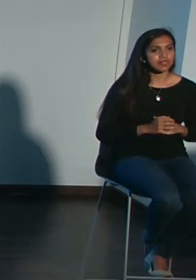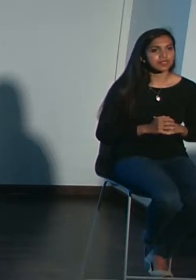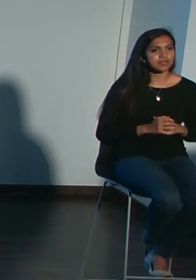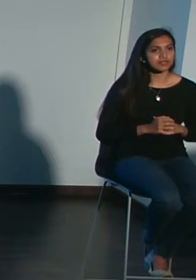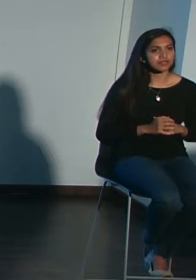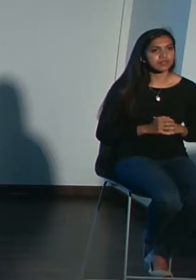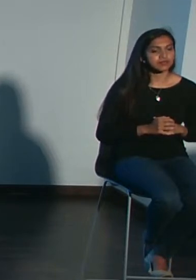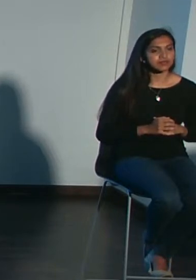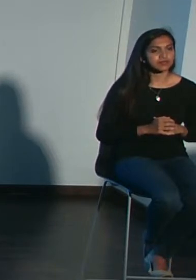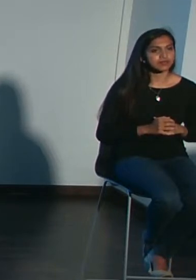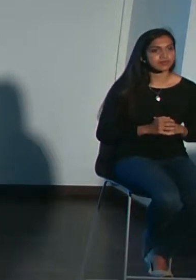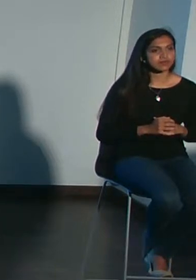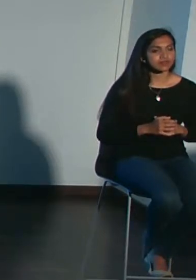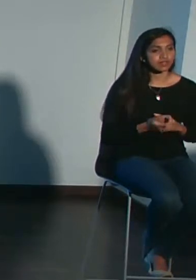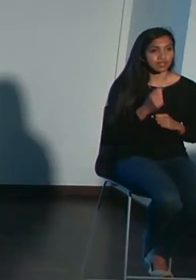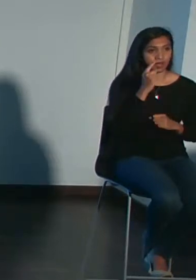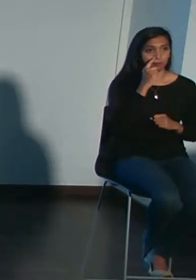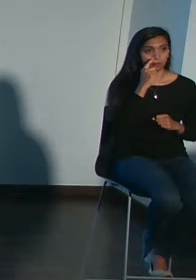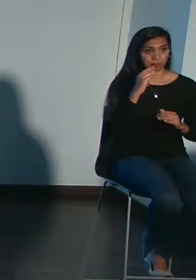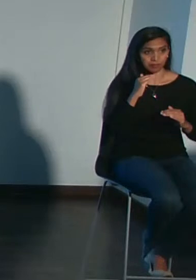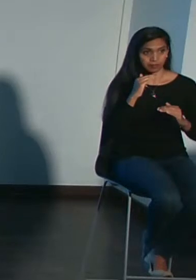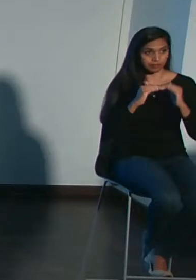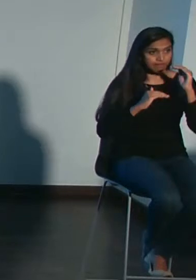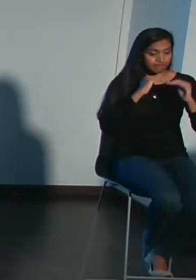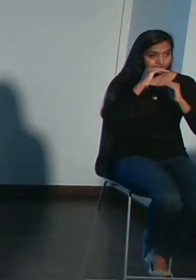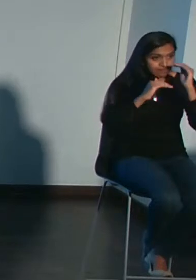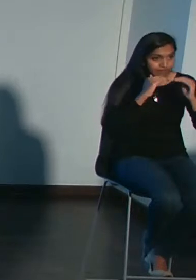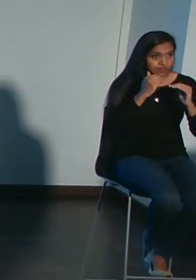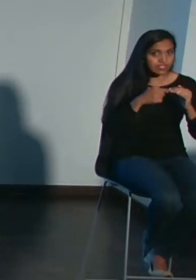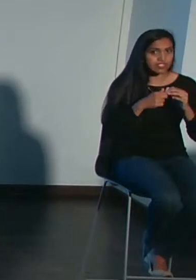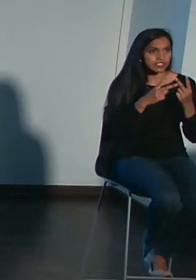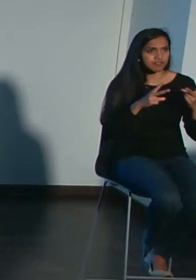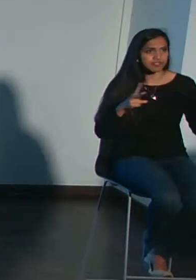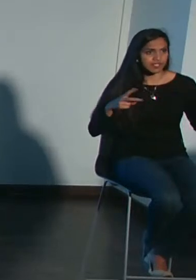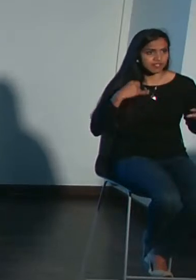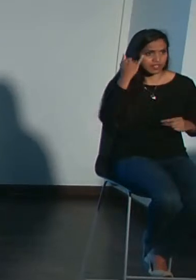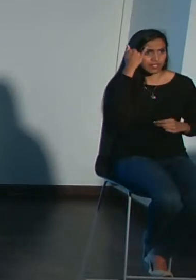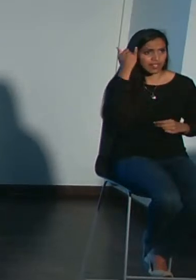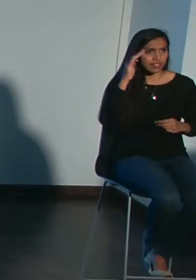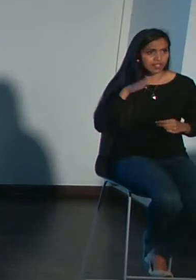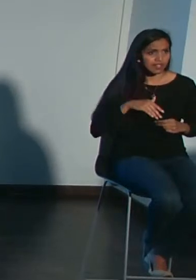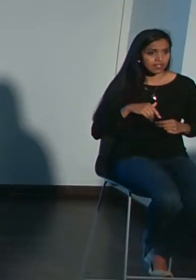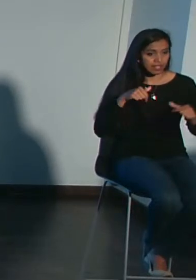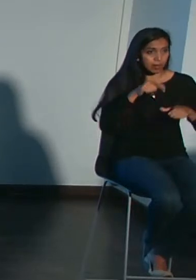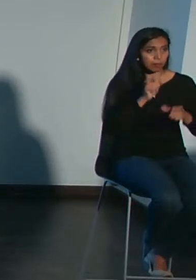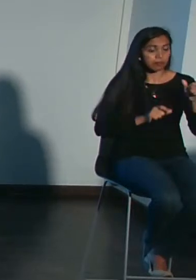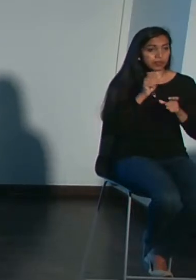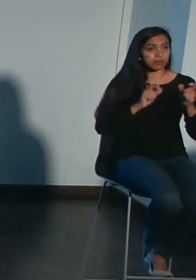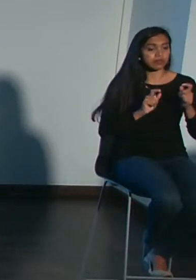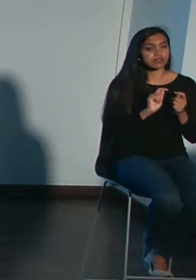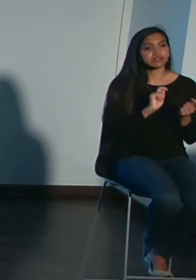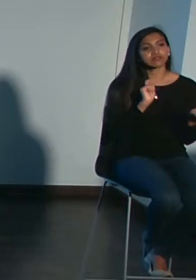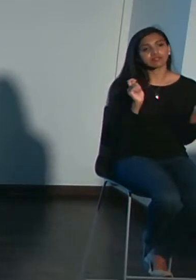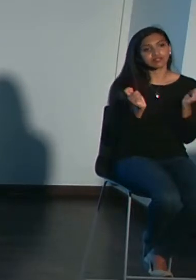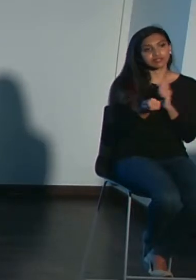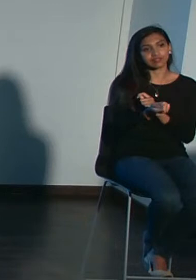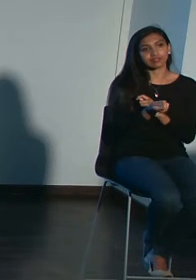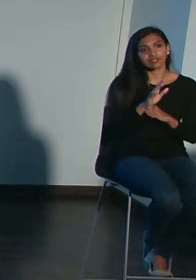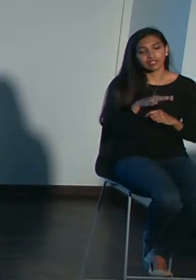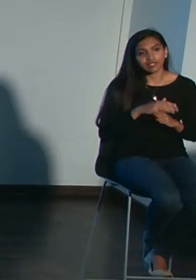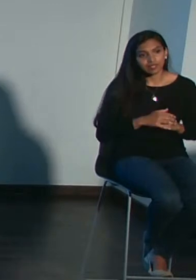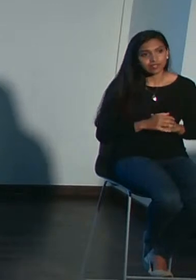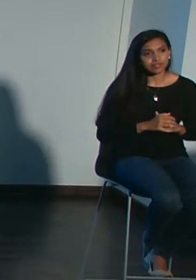what do you say, types of feminism, and sometimes that's generational also. So I guess, this filmmaker felt like, okay,